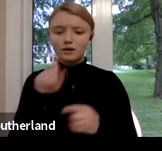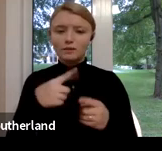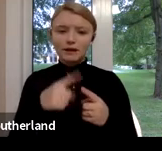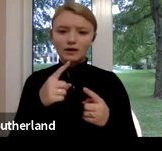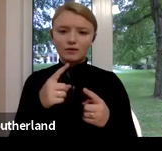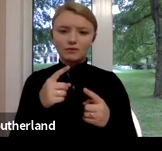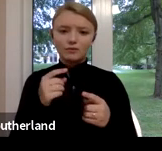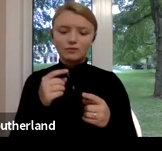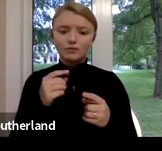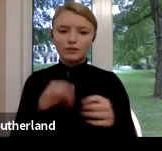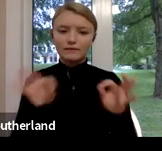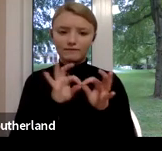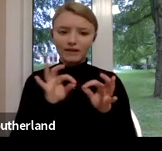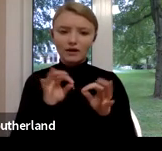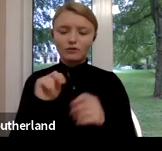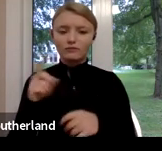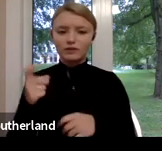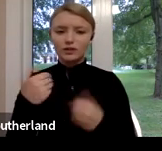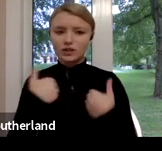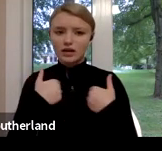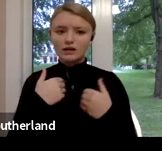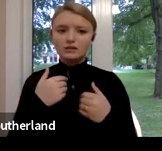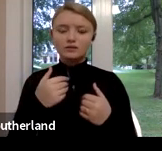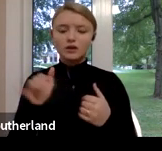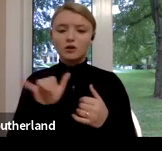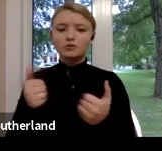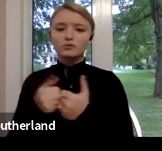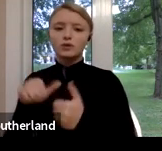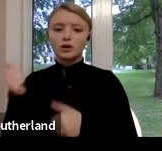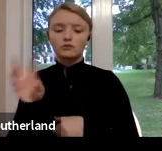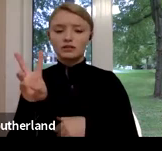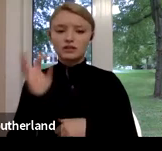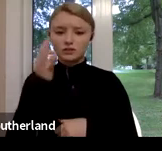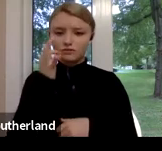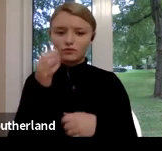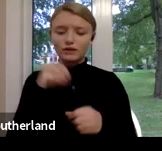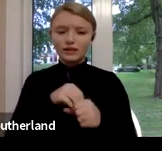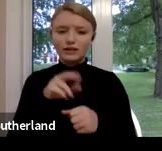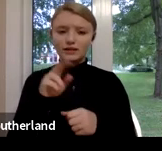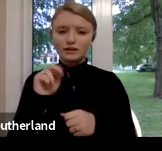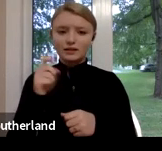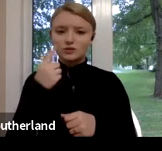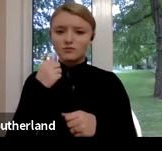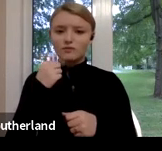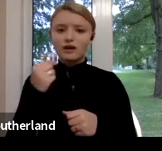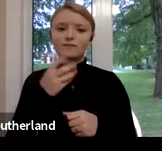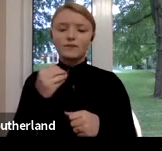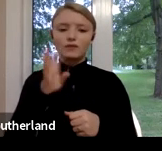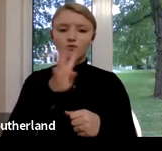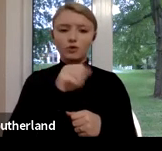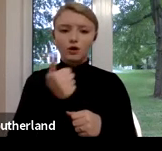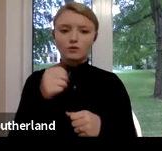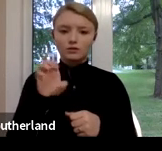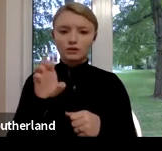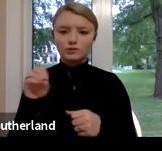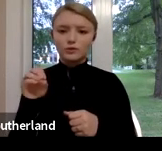has, along with the other 6 fruits that are in Ningxia Red, plus 4 essential oils. That synergy, which means the whole is